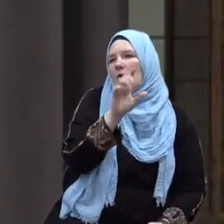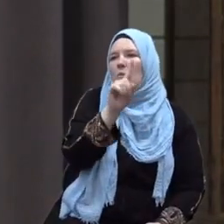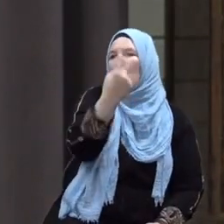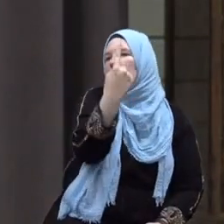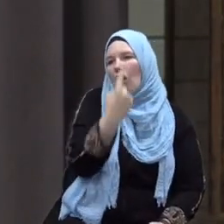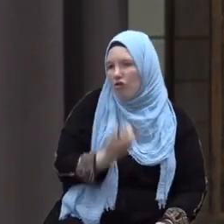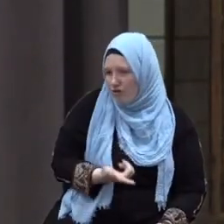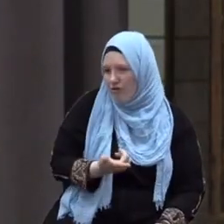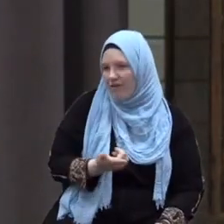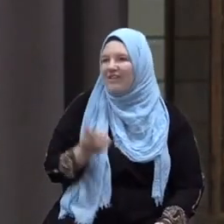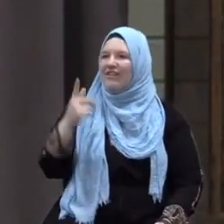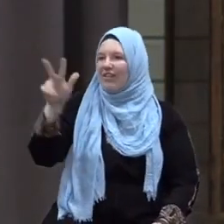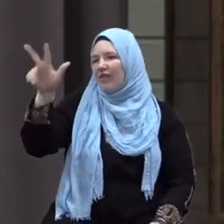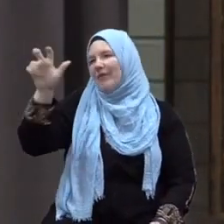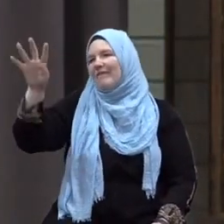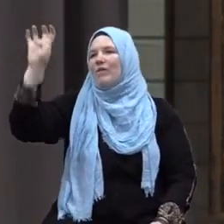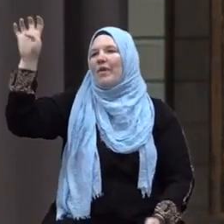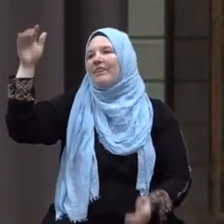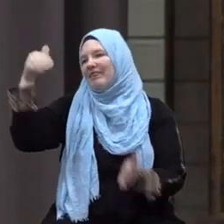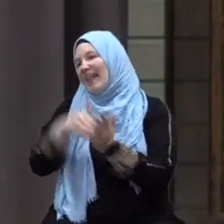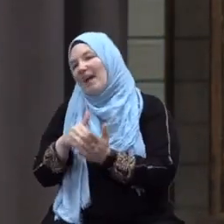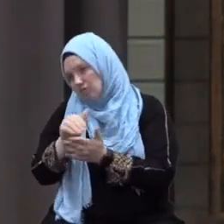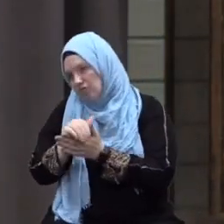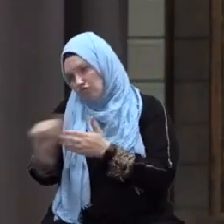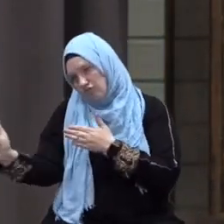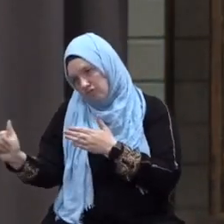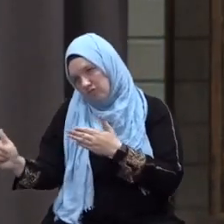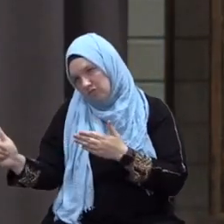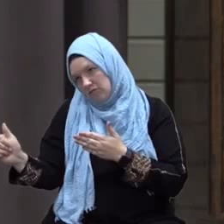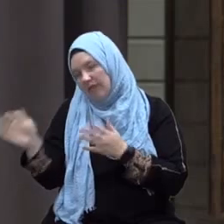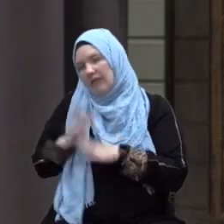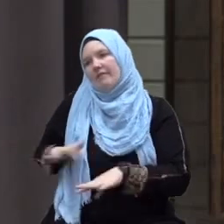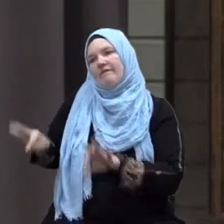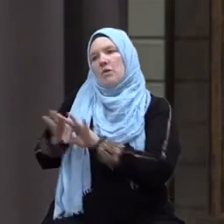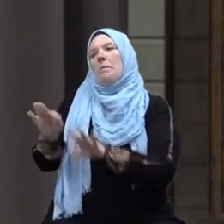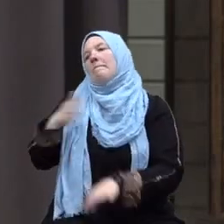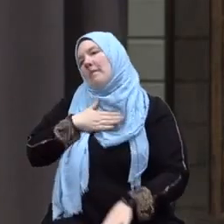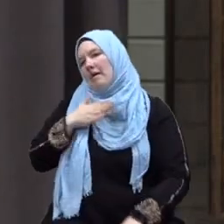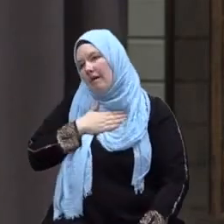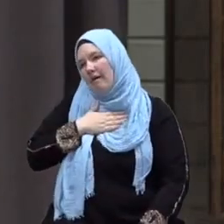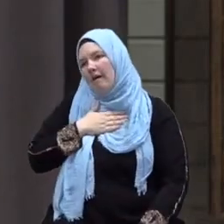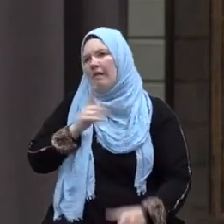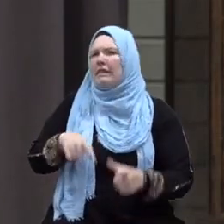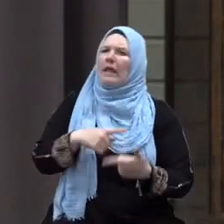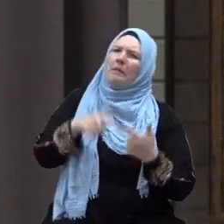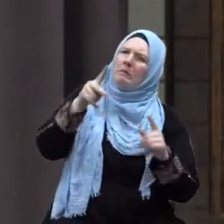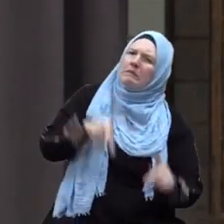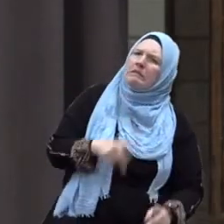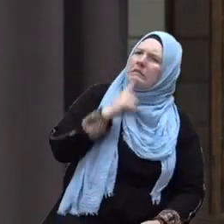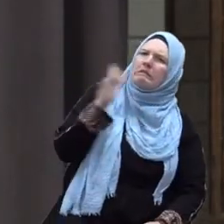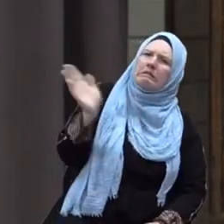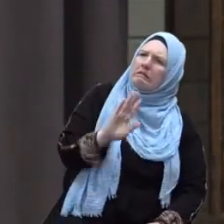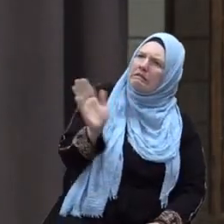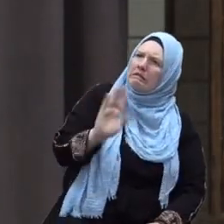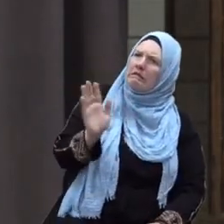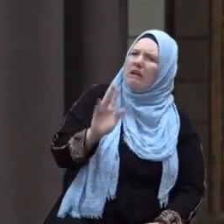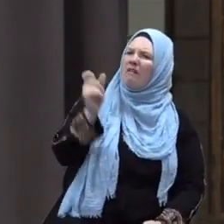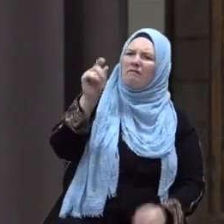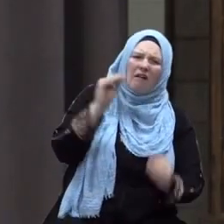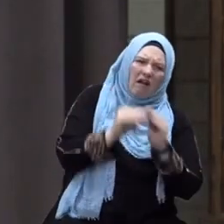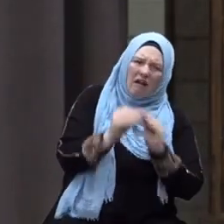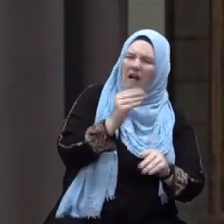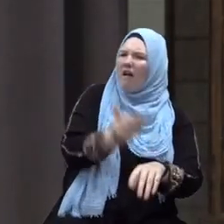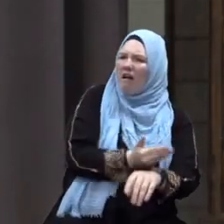$300,000-$400,000. That's the value of the home in my calculations. Then you say, no, but it needs a lot of repair, a